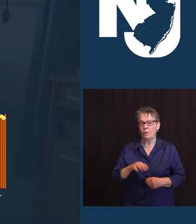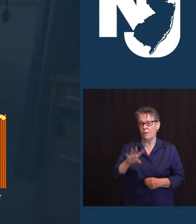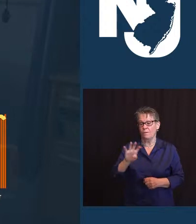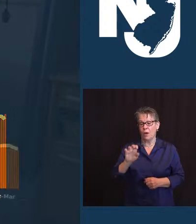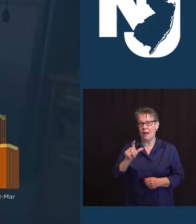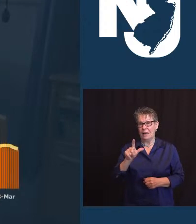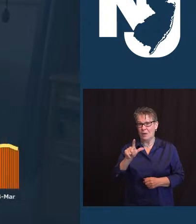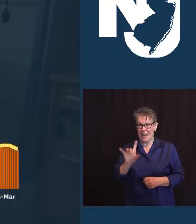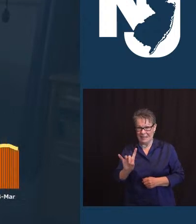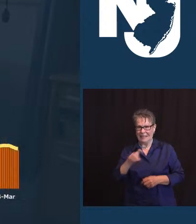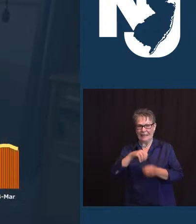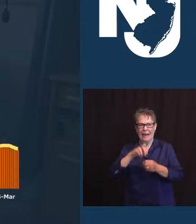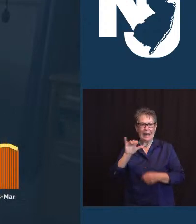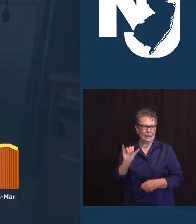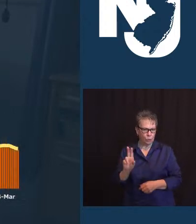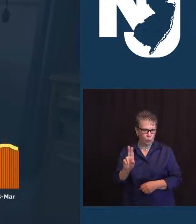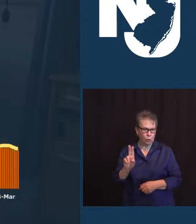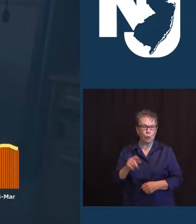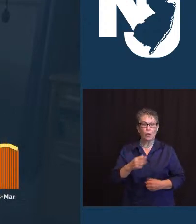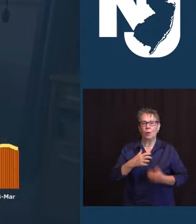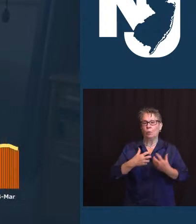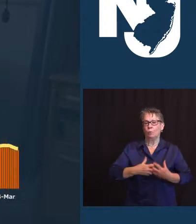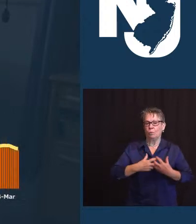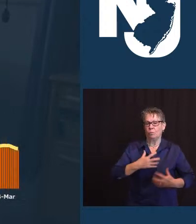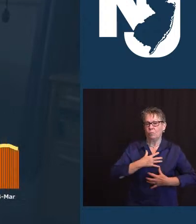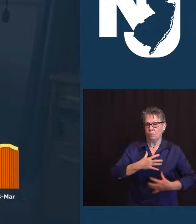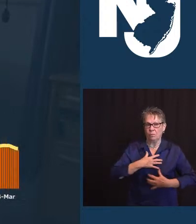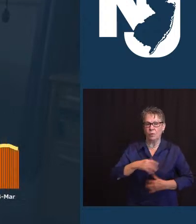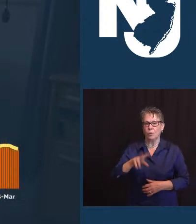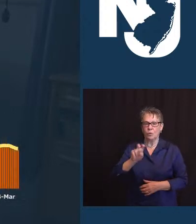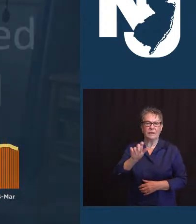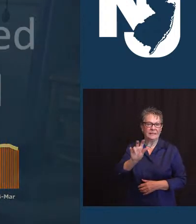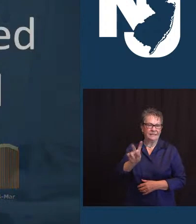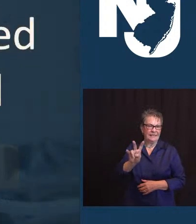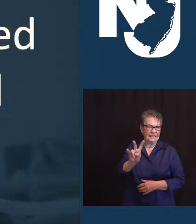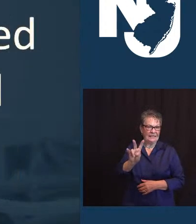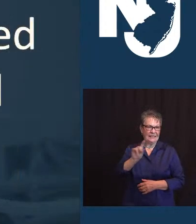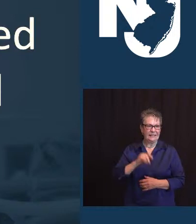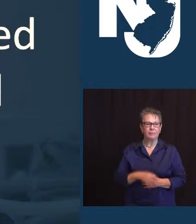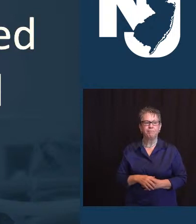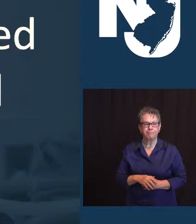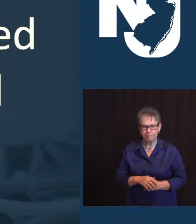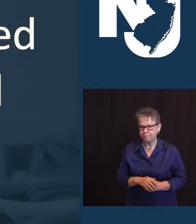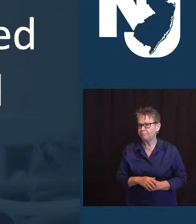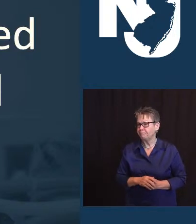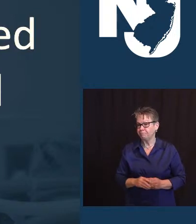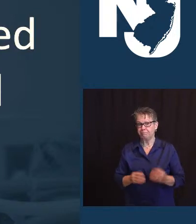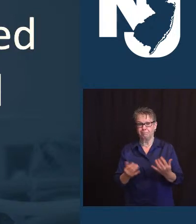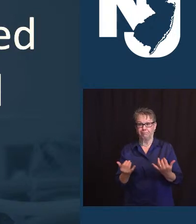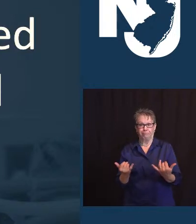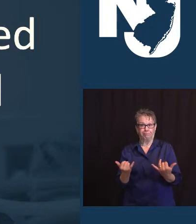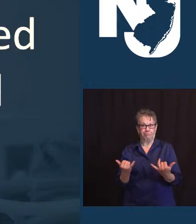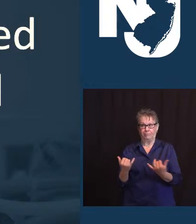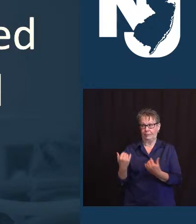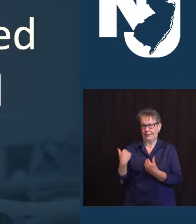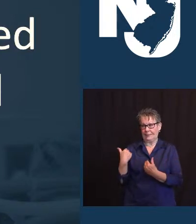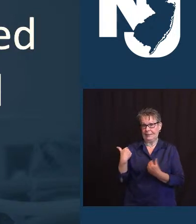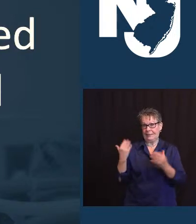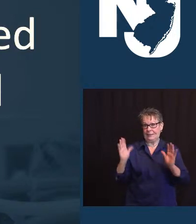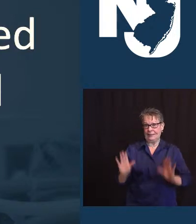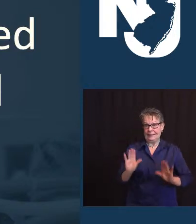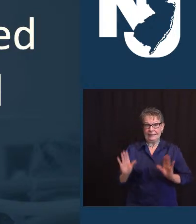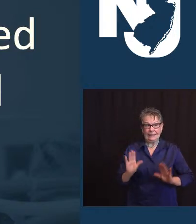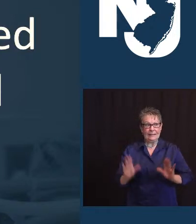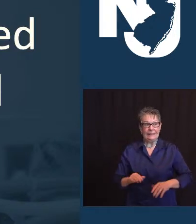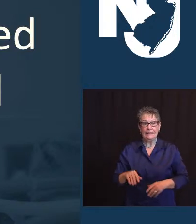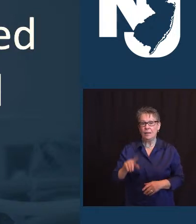were 217 ventilators in use. Throughout the day on Sunday, 190 live COVID